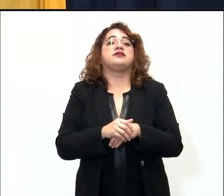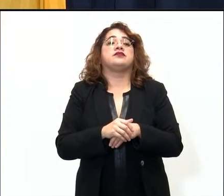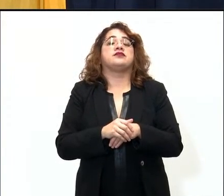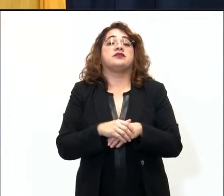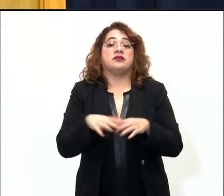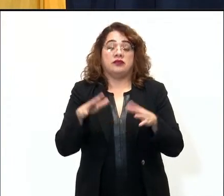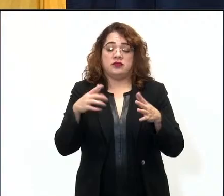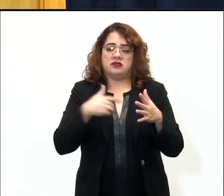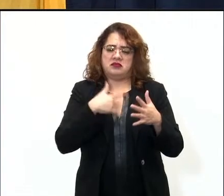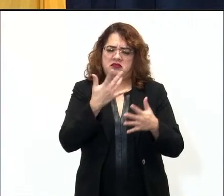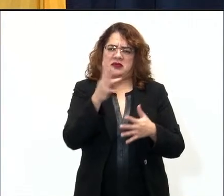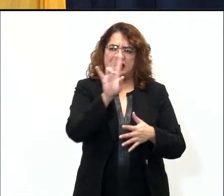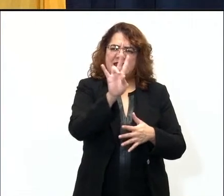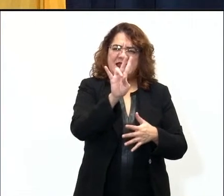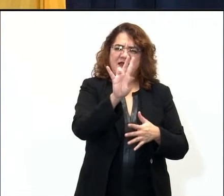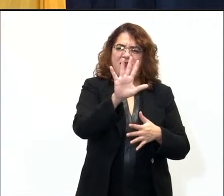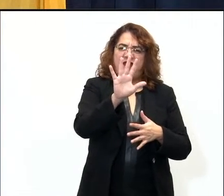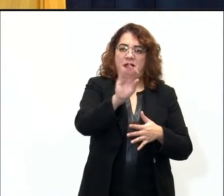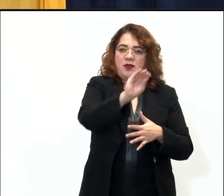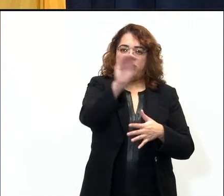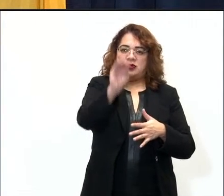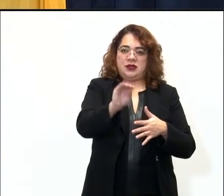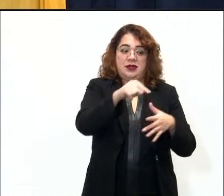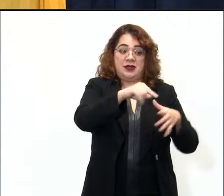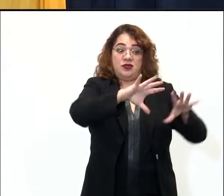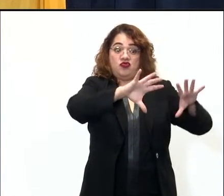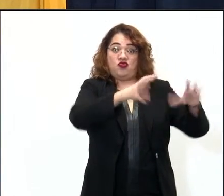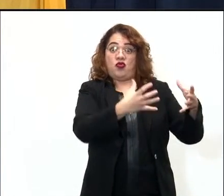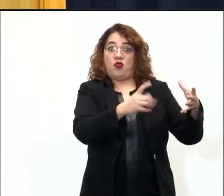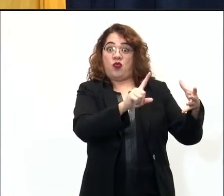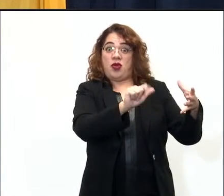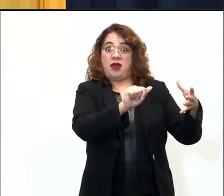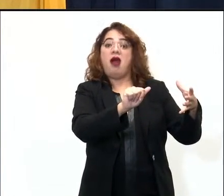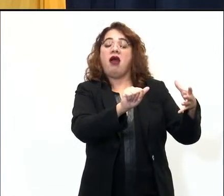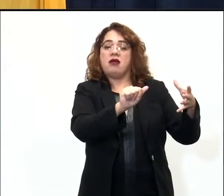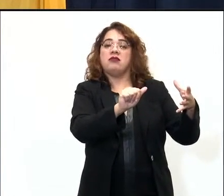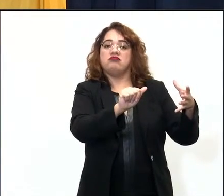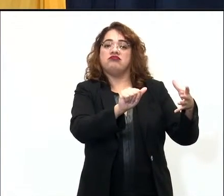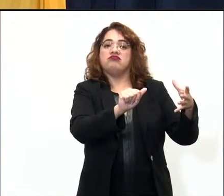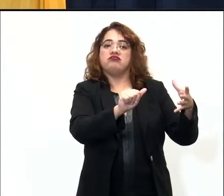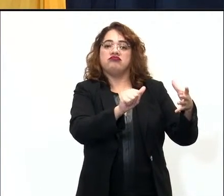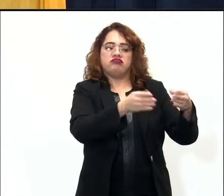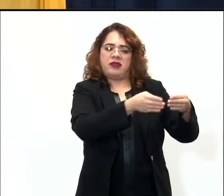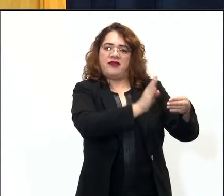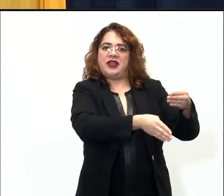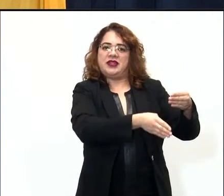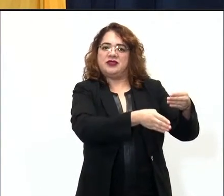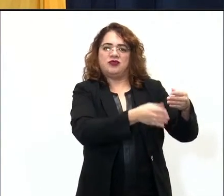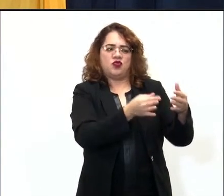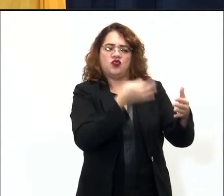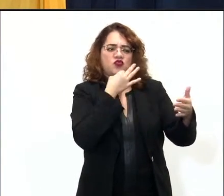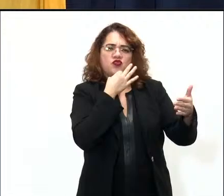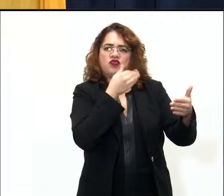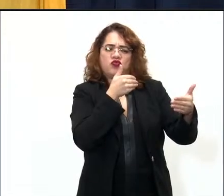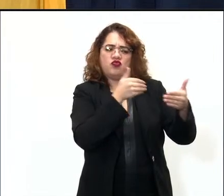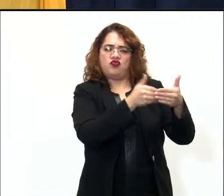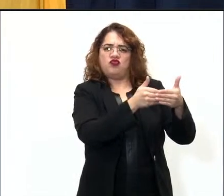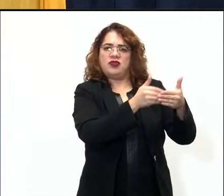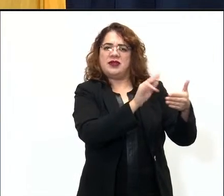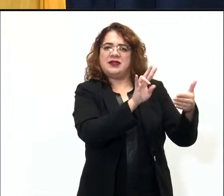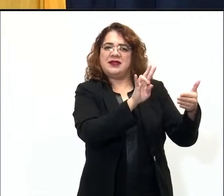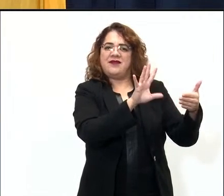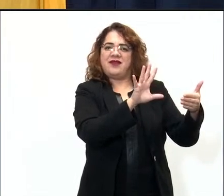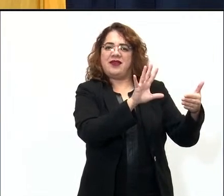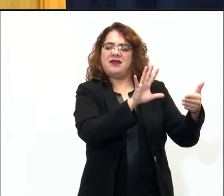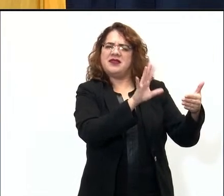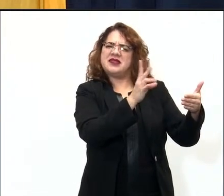that we about 75% of all of our workers in our hospital system have been vaccinated.